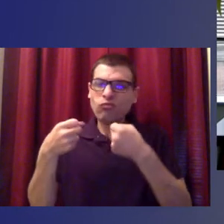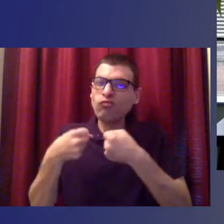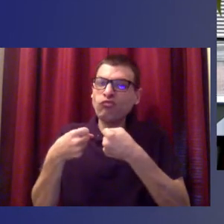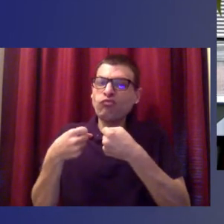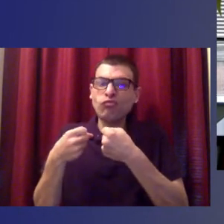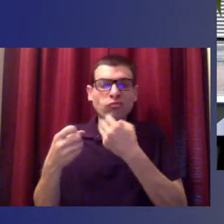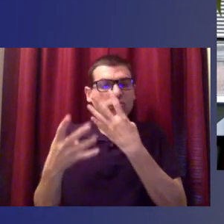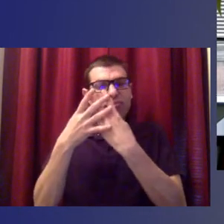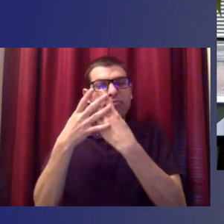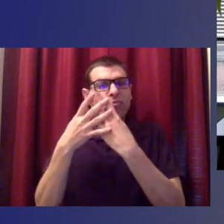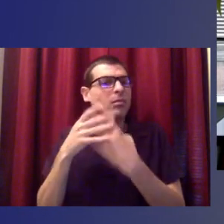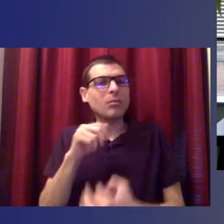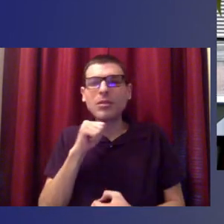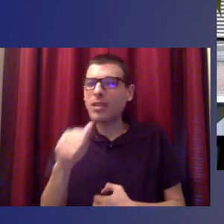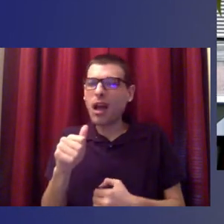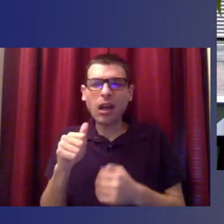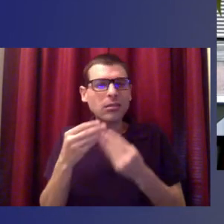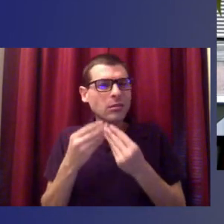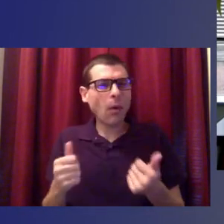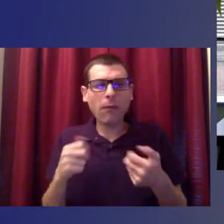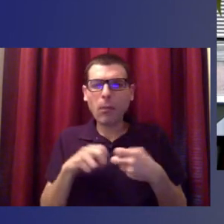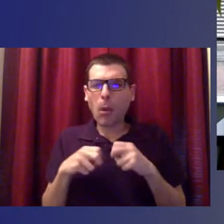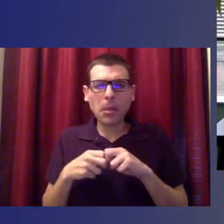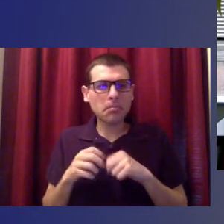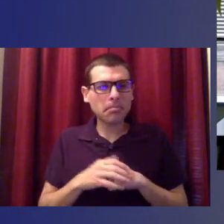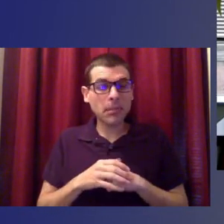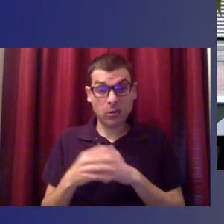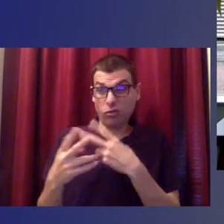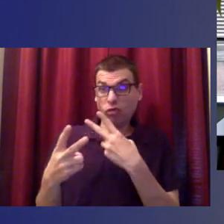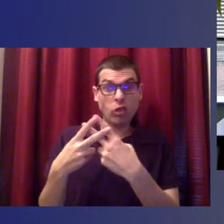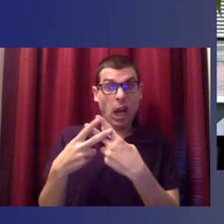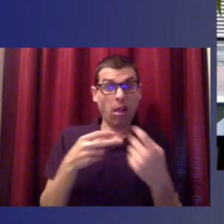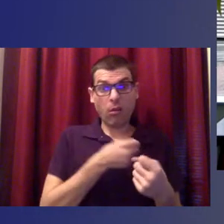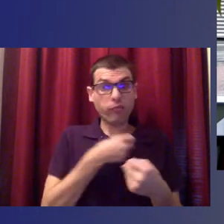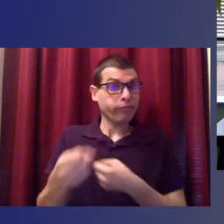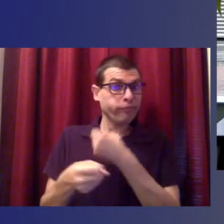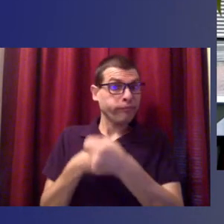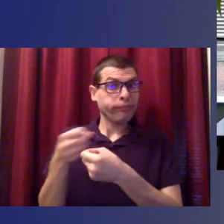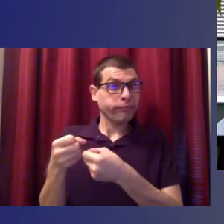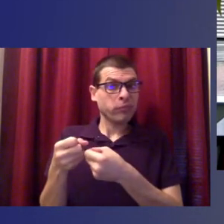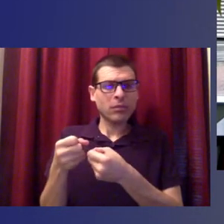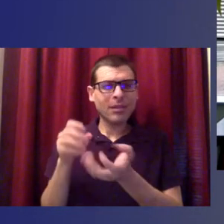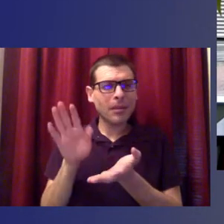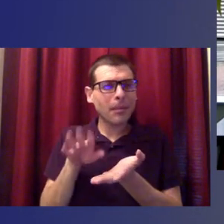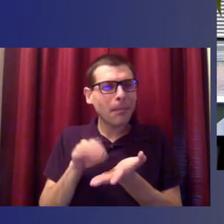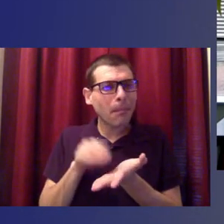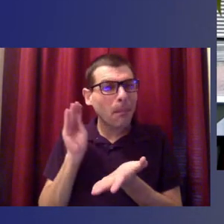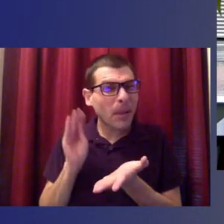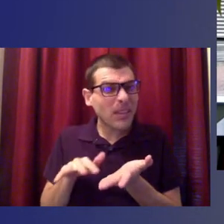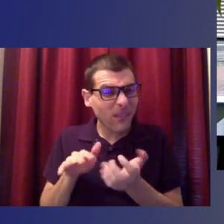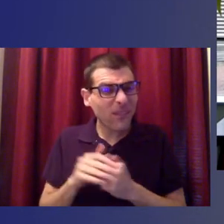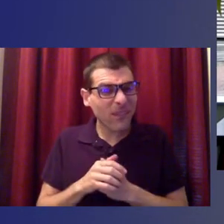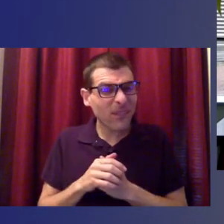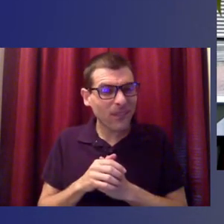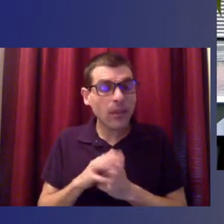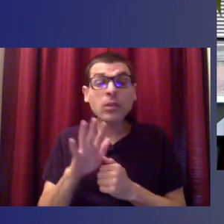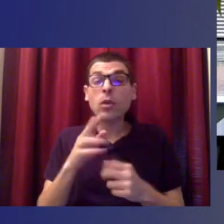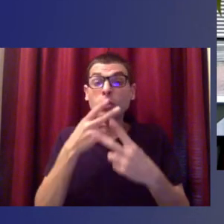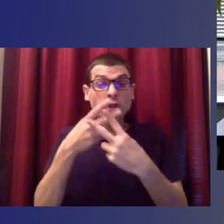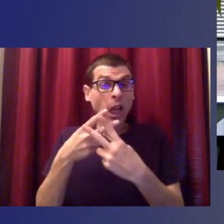Jail is our most expensive tool that we have, and it's an important one and needs to be used